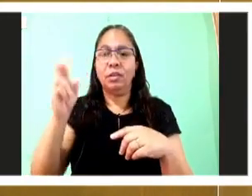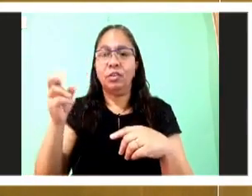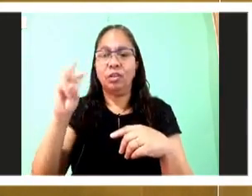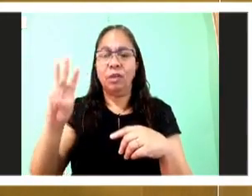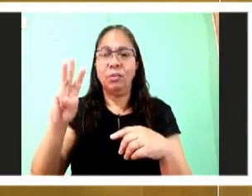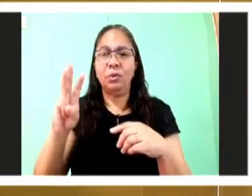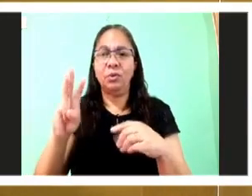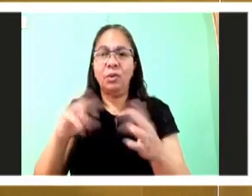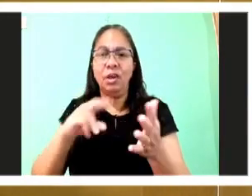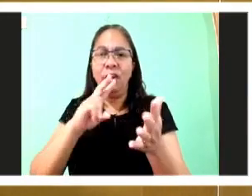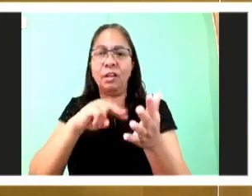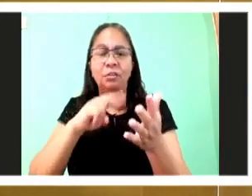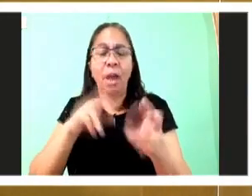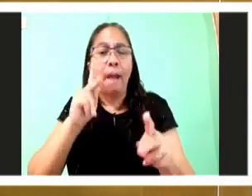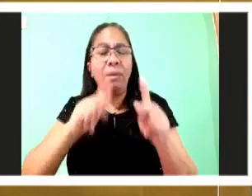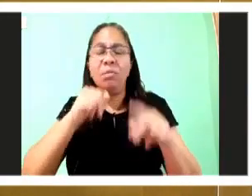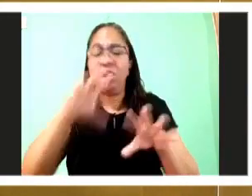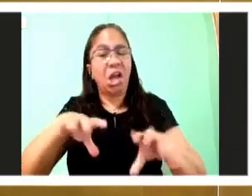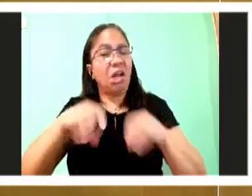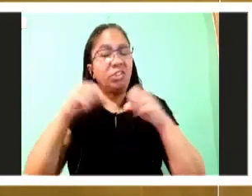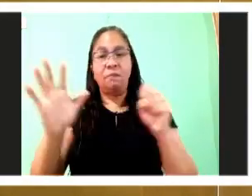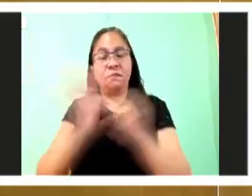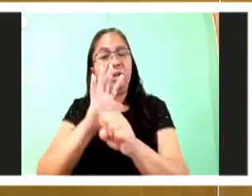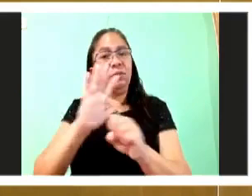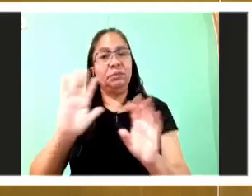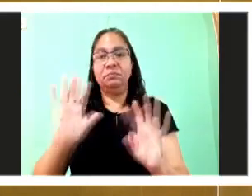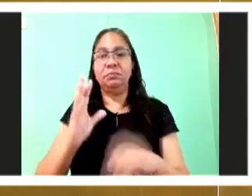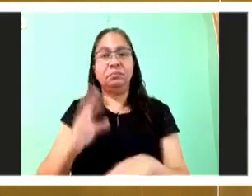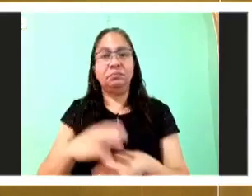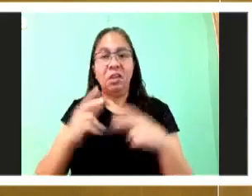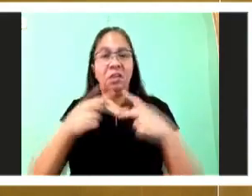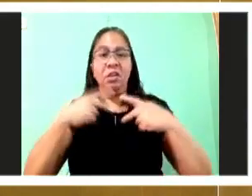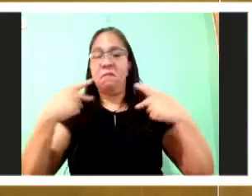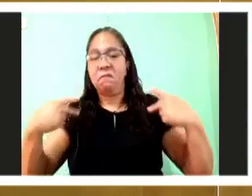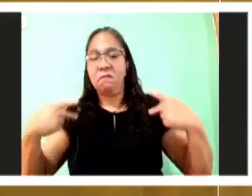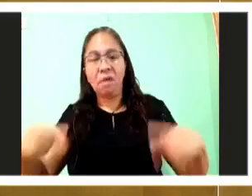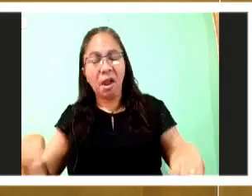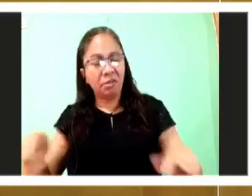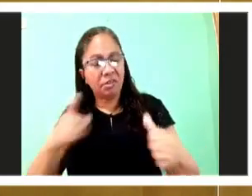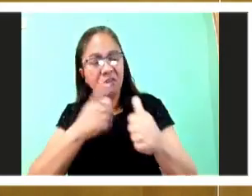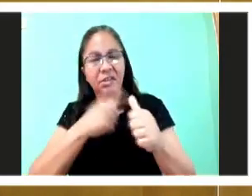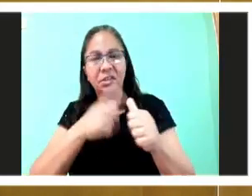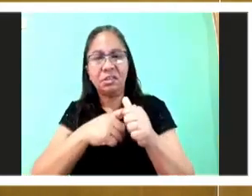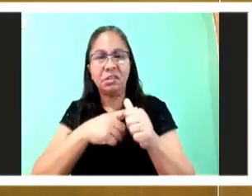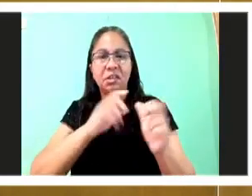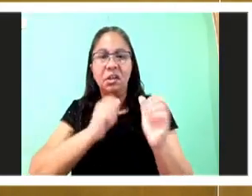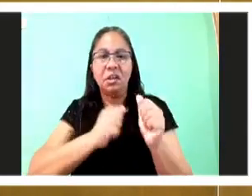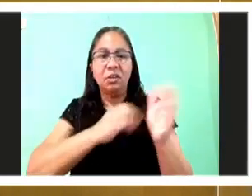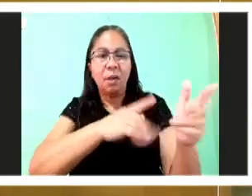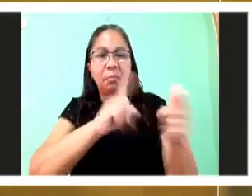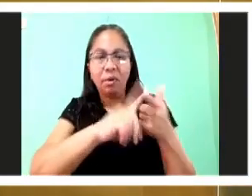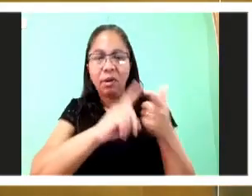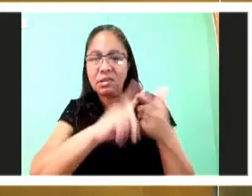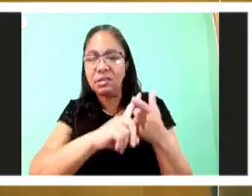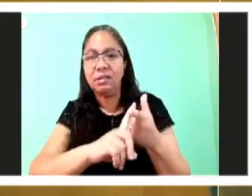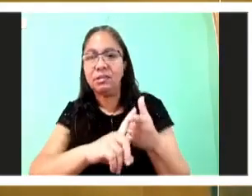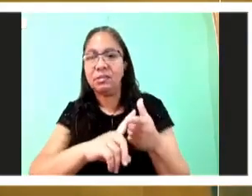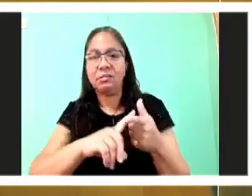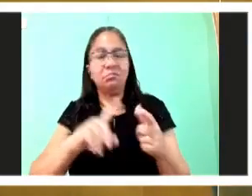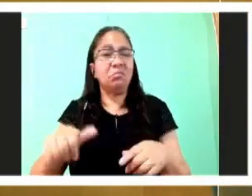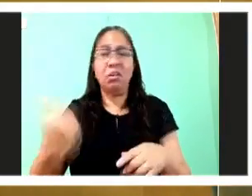received well. Not by the Pharisees, not by the apostles, not by any of